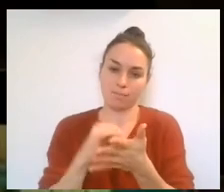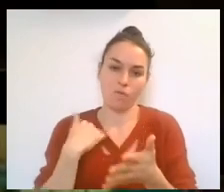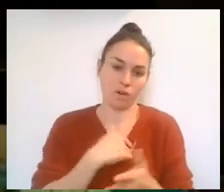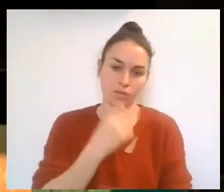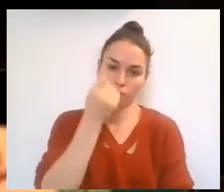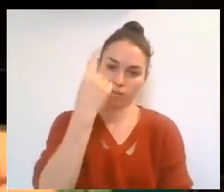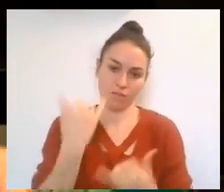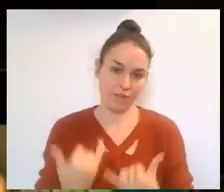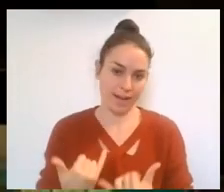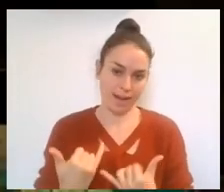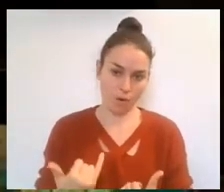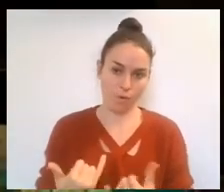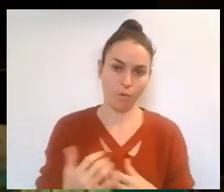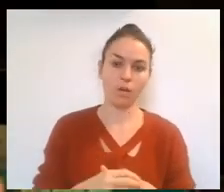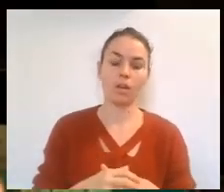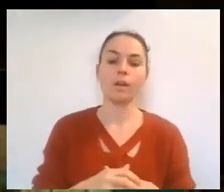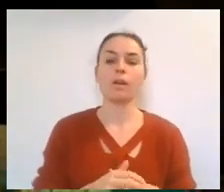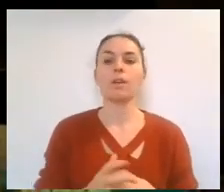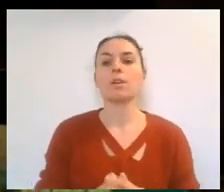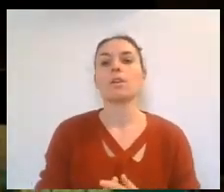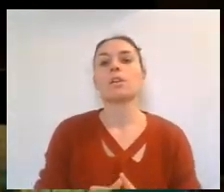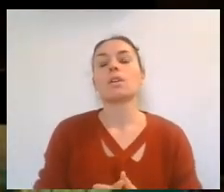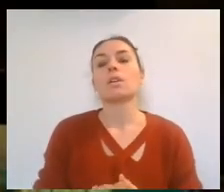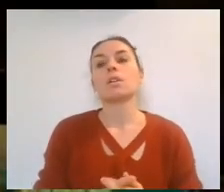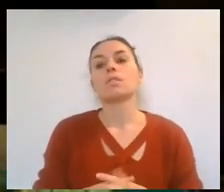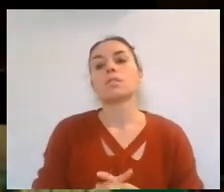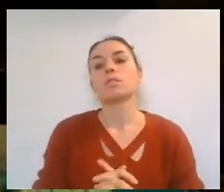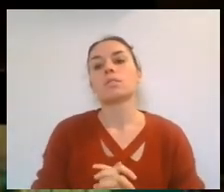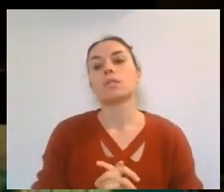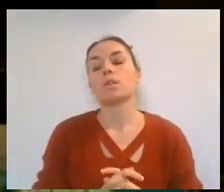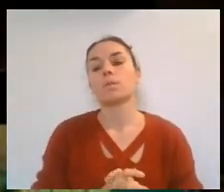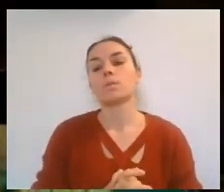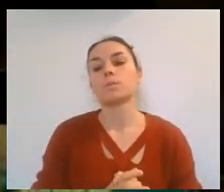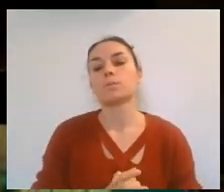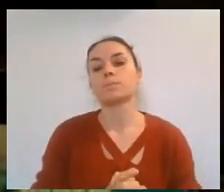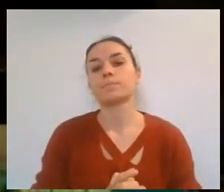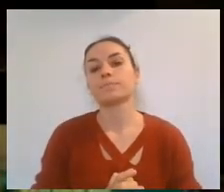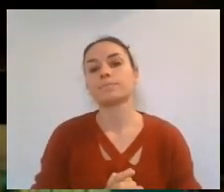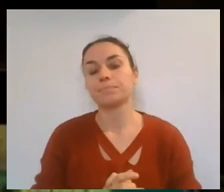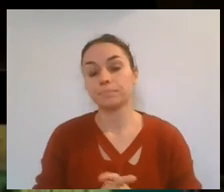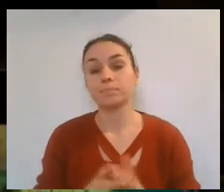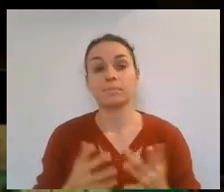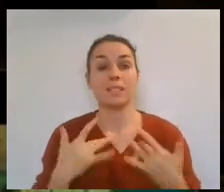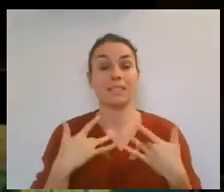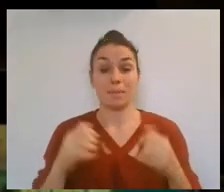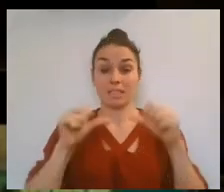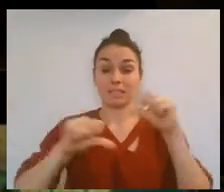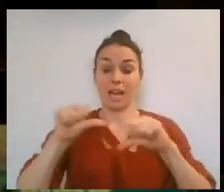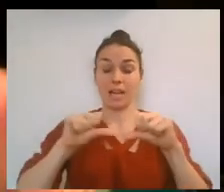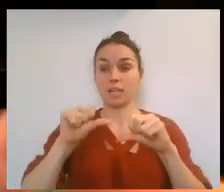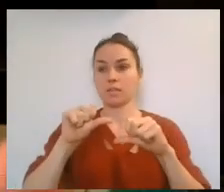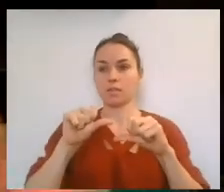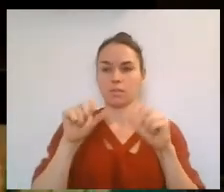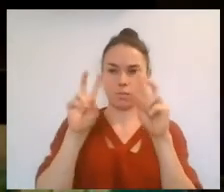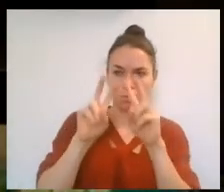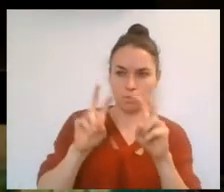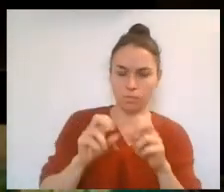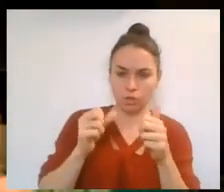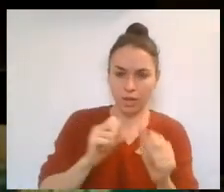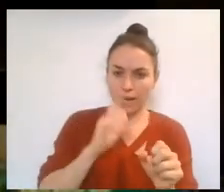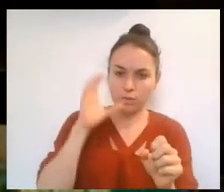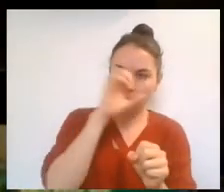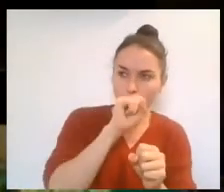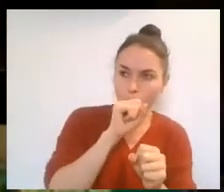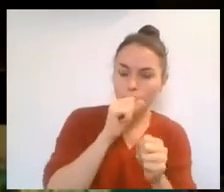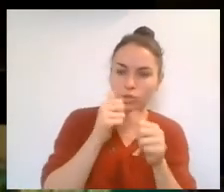typical situation in science where you make some assumptions, make some predictions, and try to have them verified